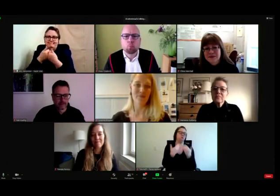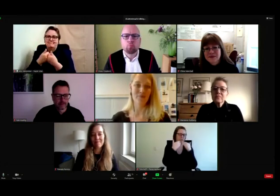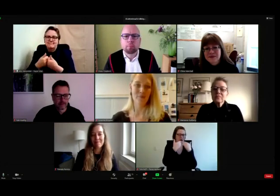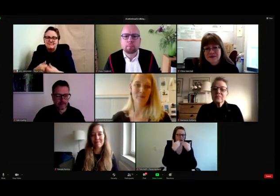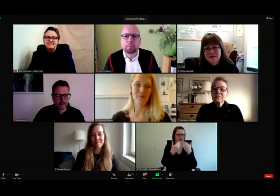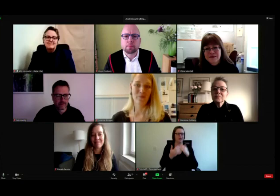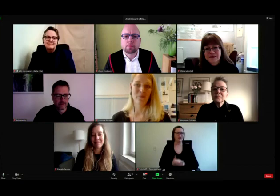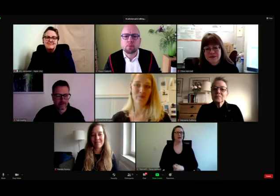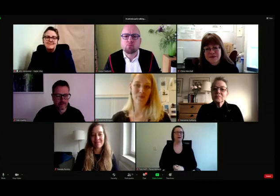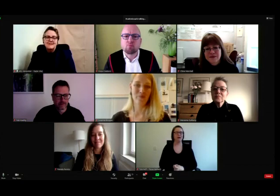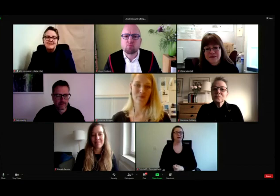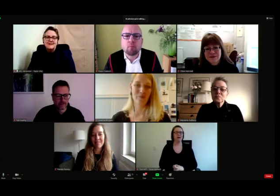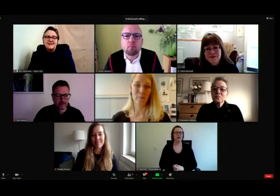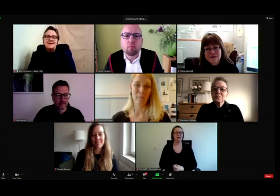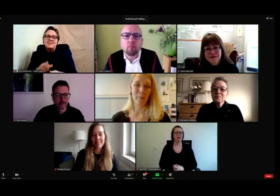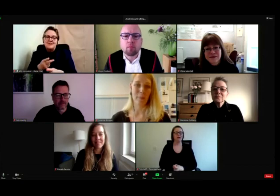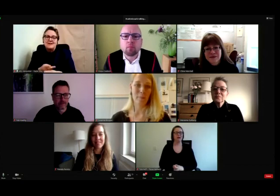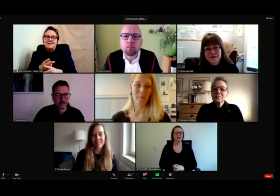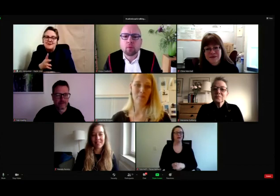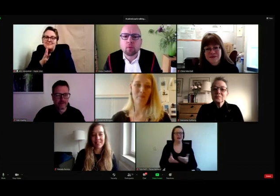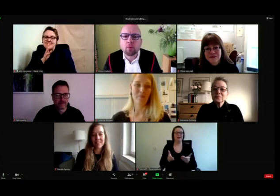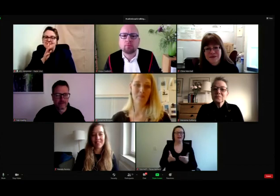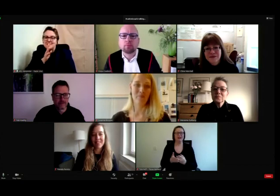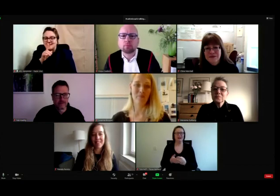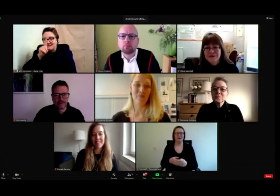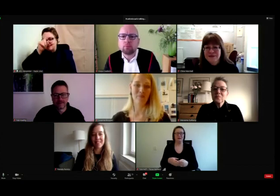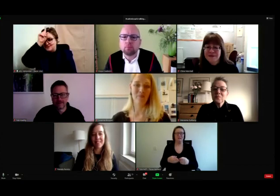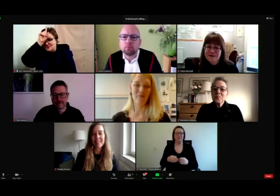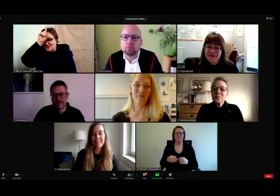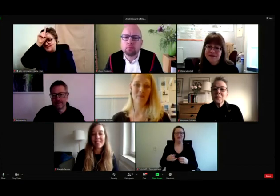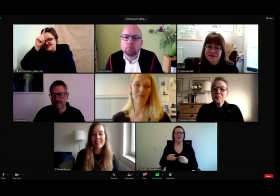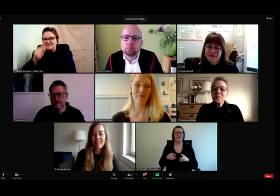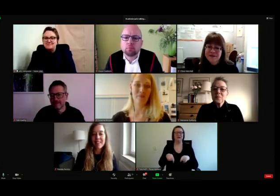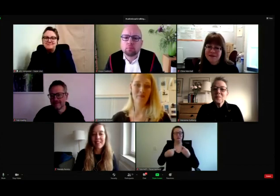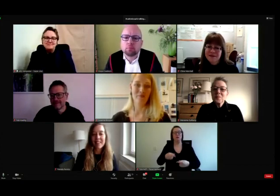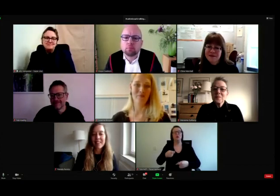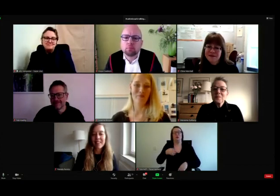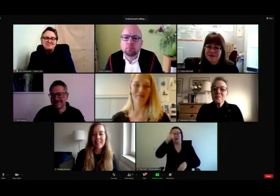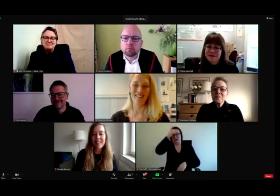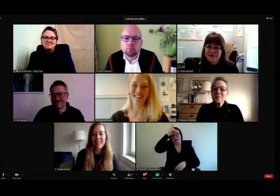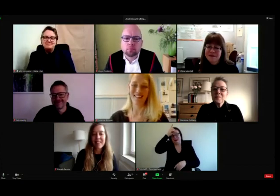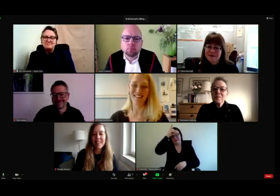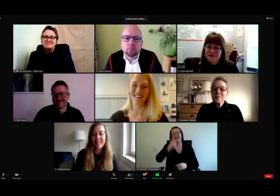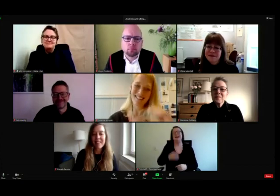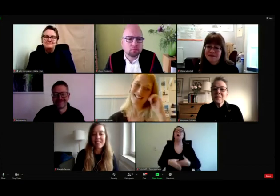Be careful, German is coming. Congratuleren mit deiner Tochter.